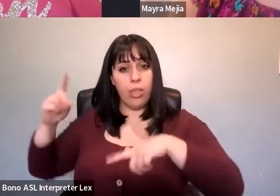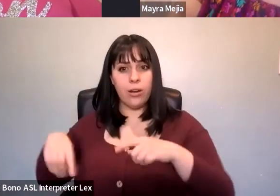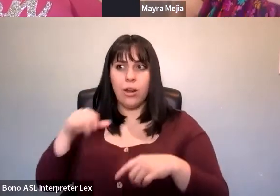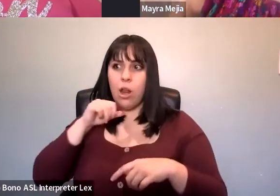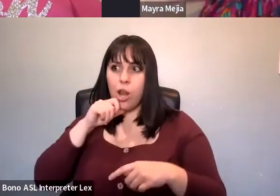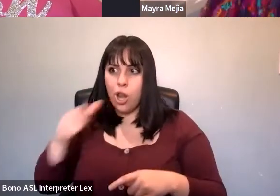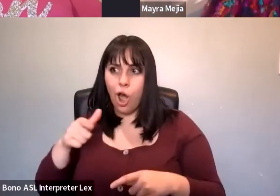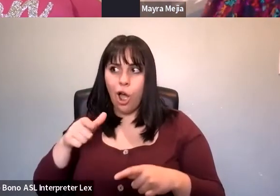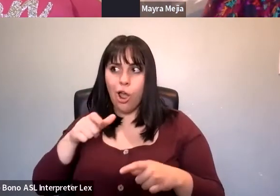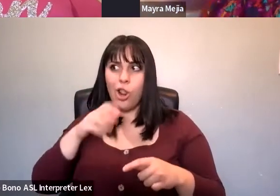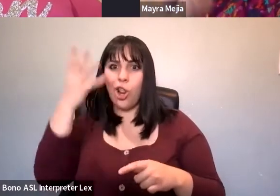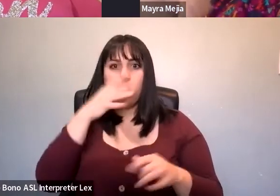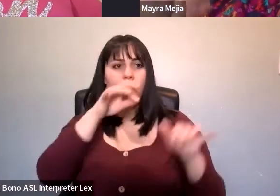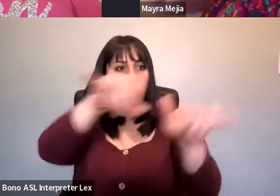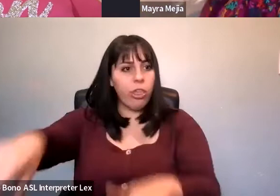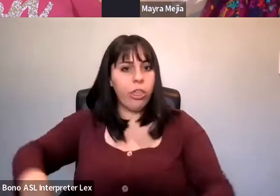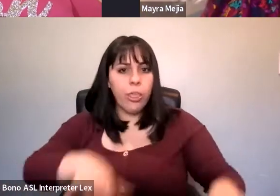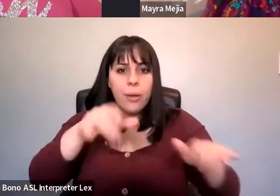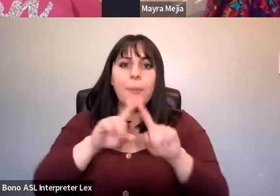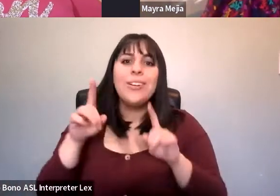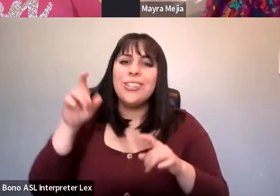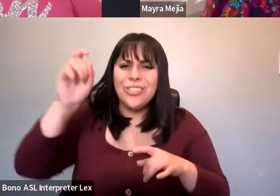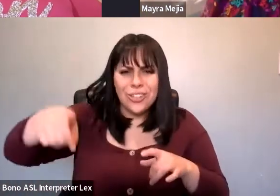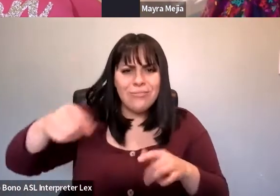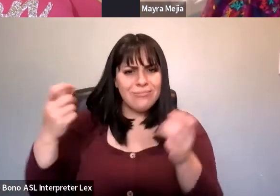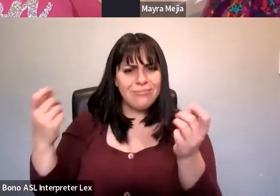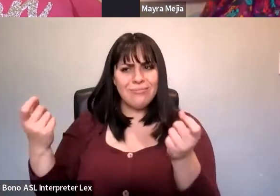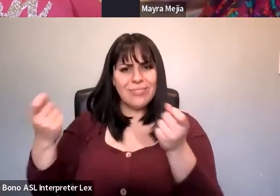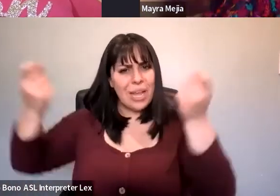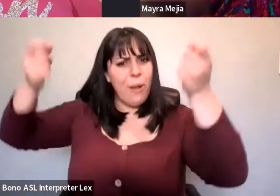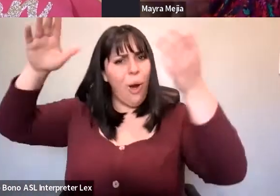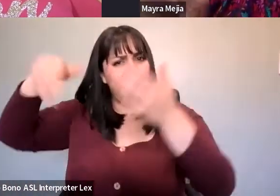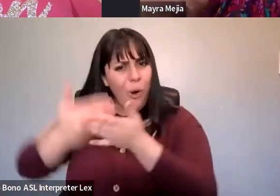let's celebrate all bodies. Like,